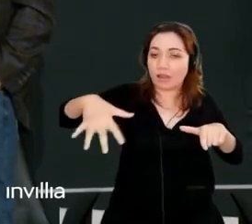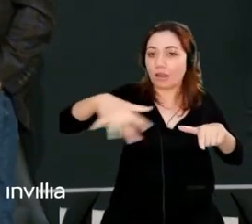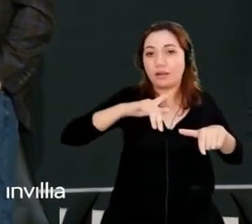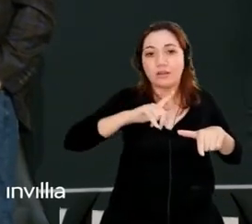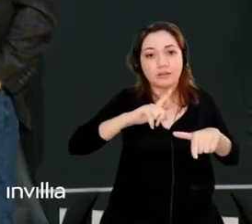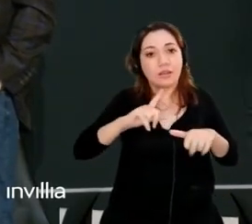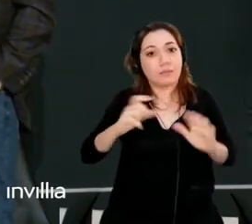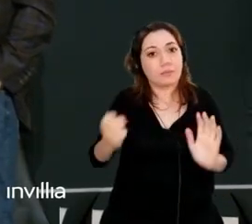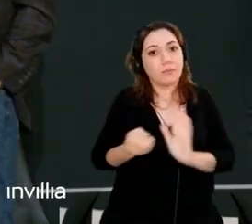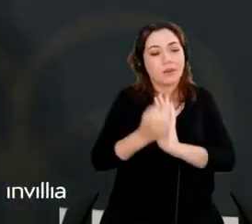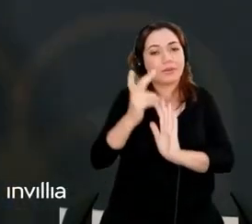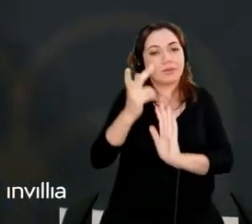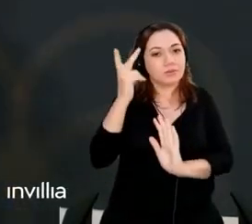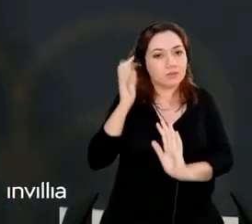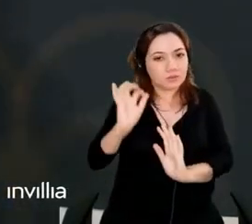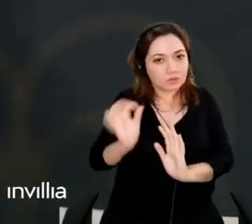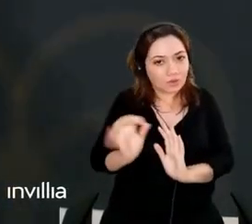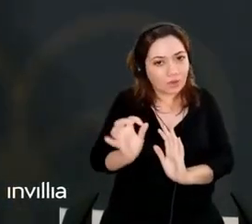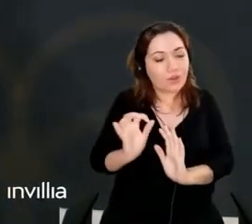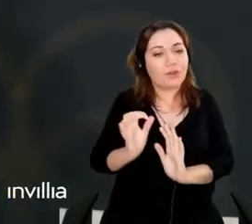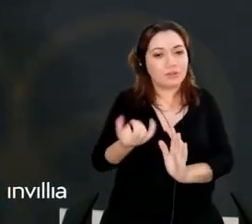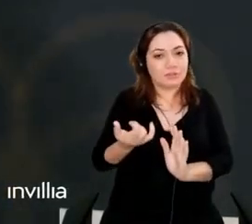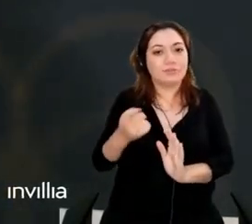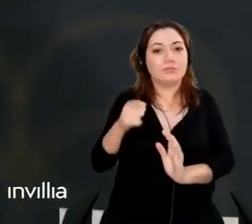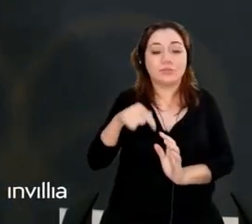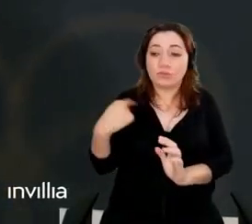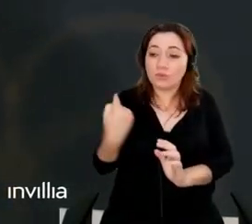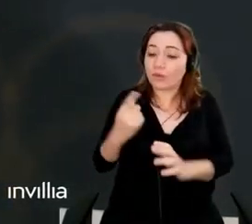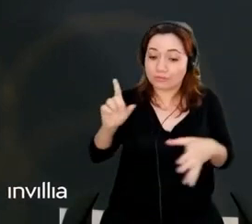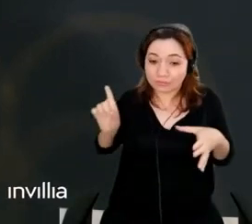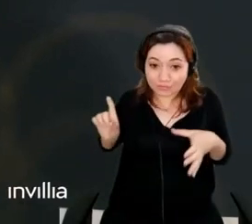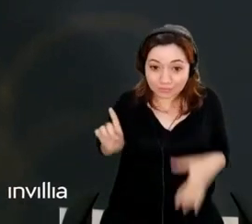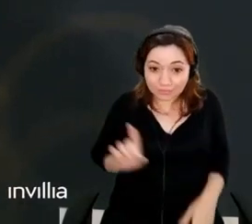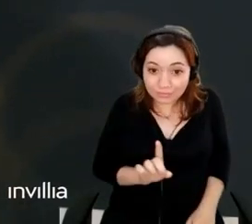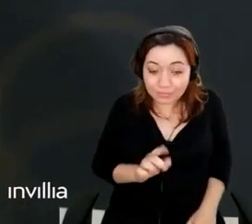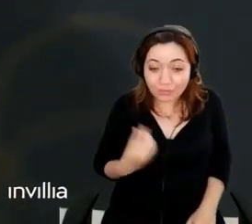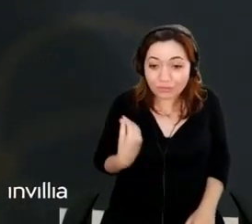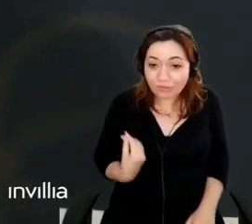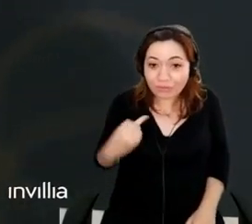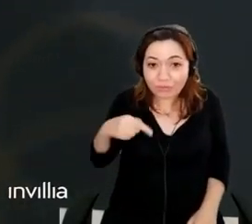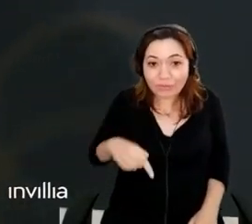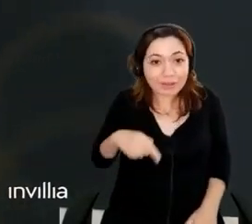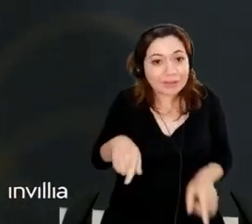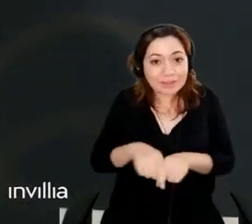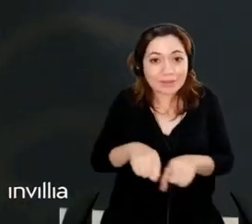And we're all here part of history. We're witnessing history.